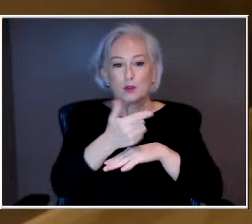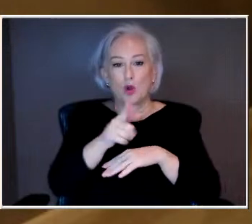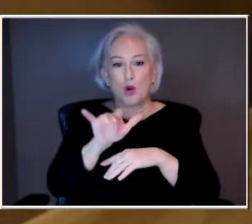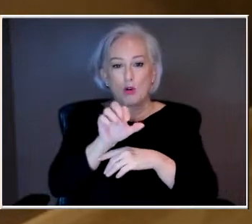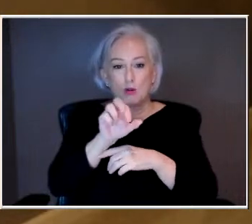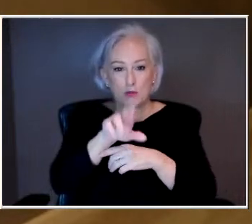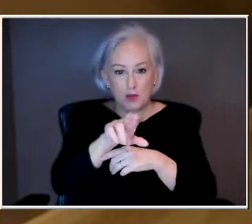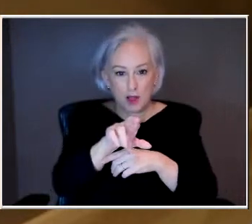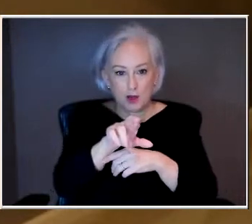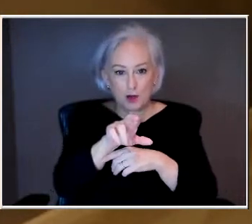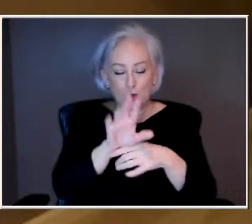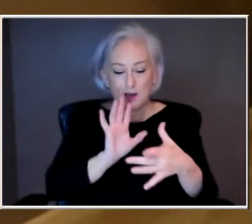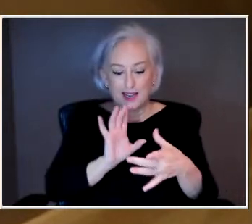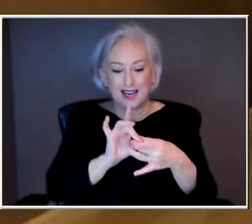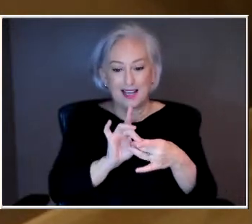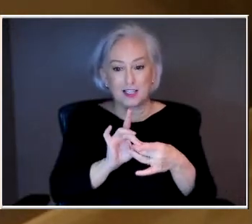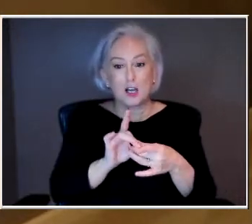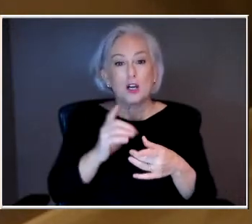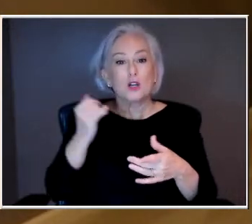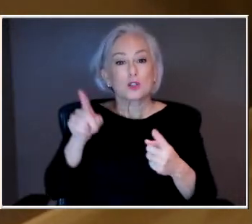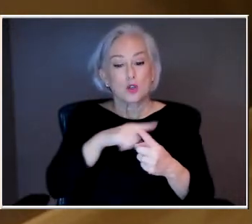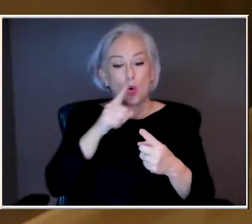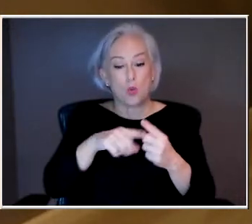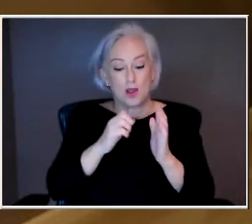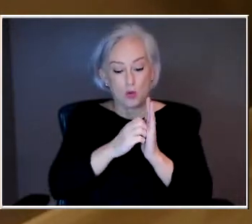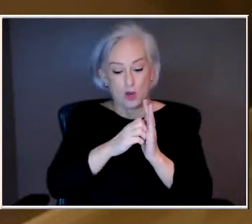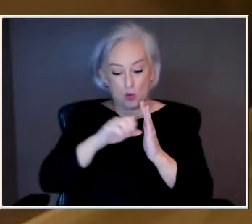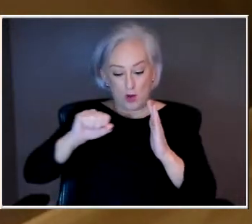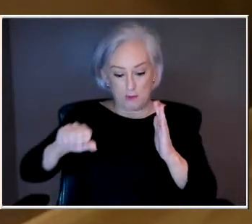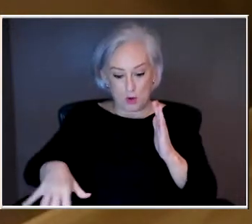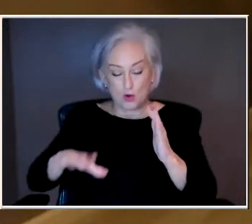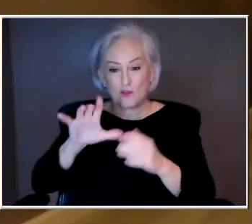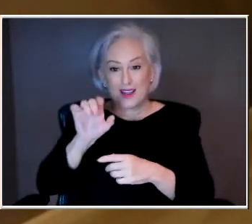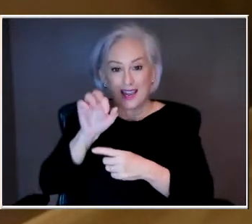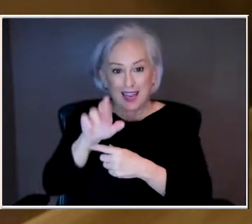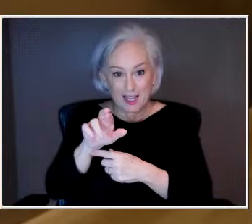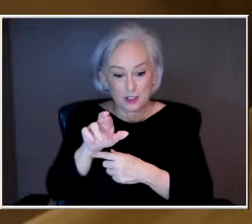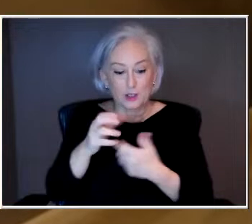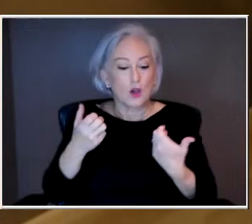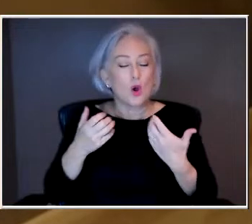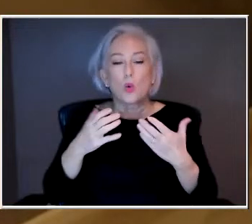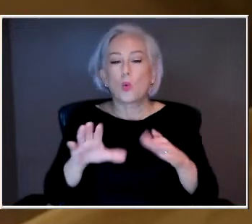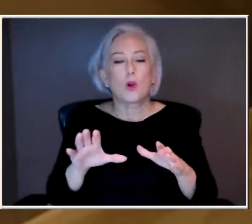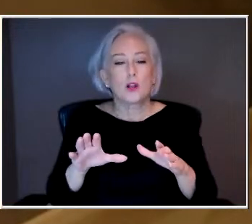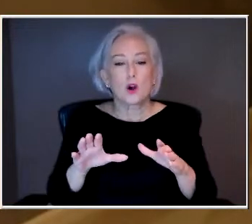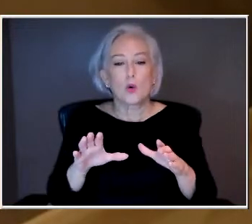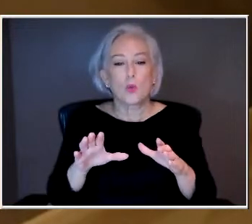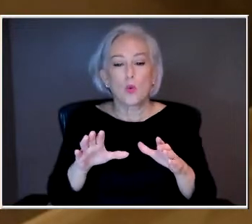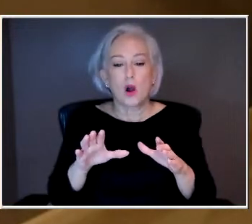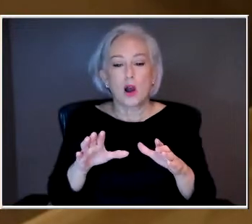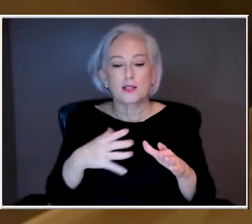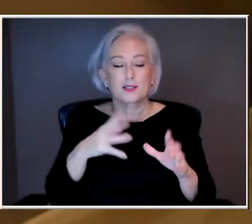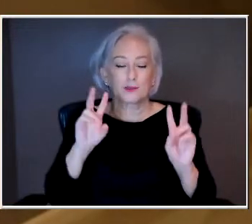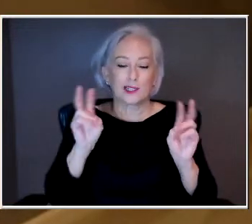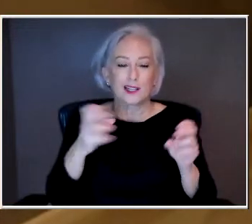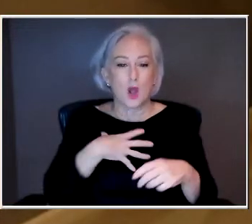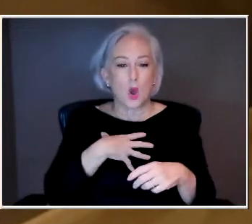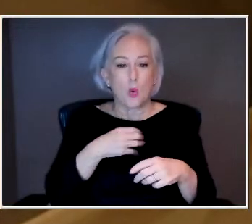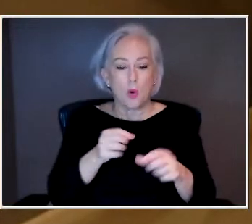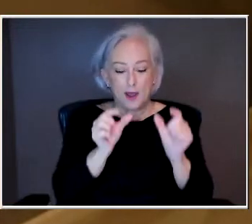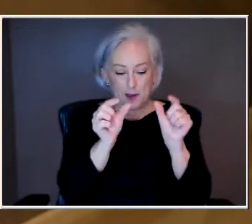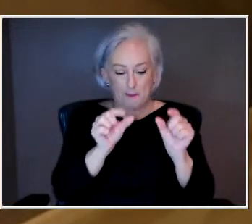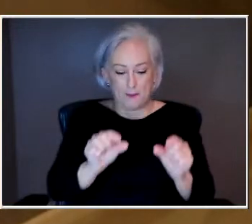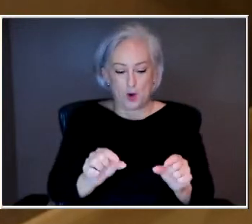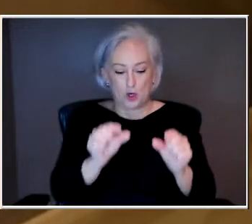the cancer, we don't want to get wide margins, so which is the head of the pancreas, and we want to resect and cut out the